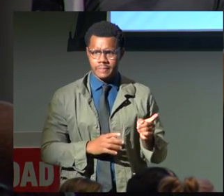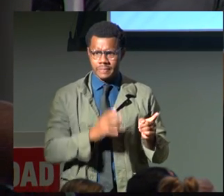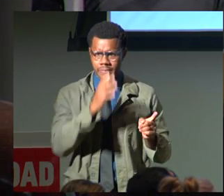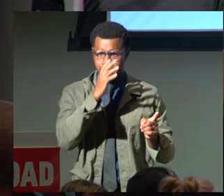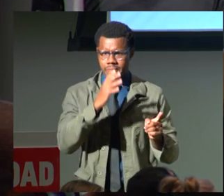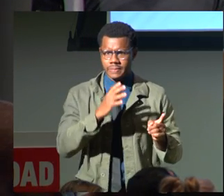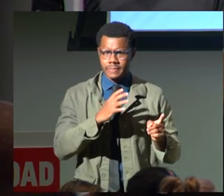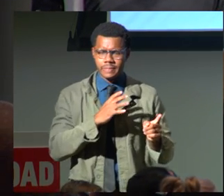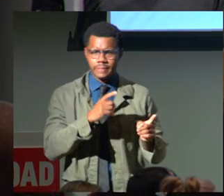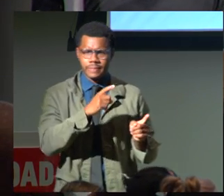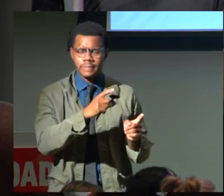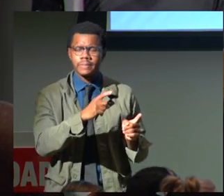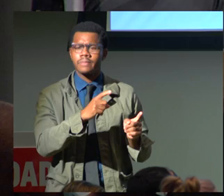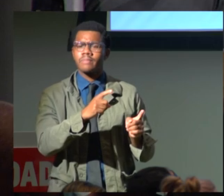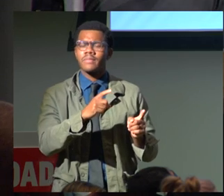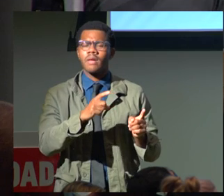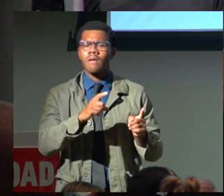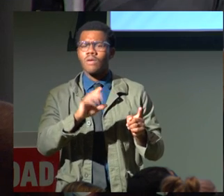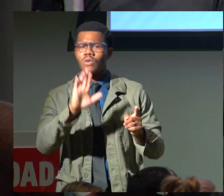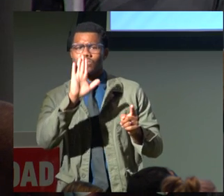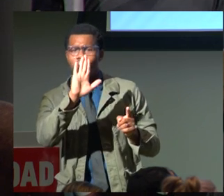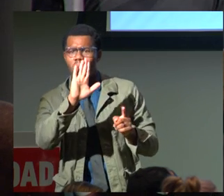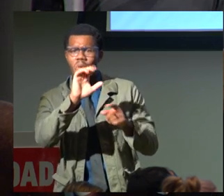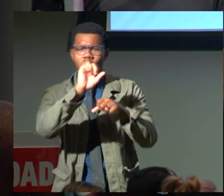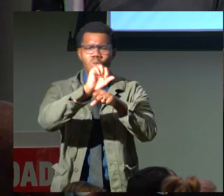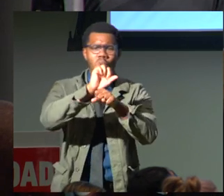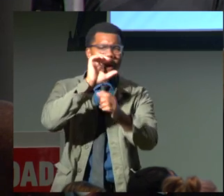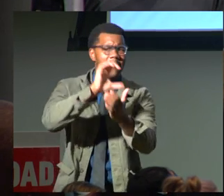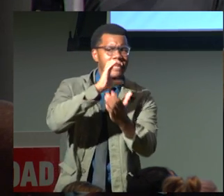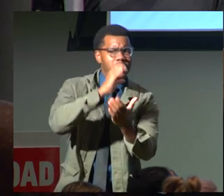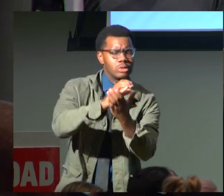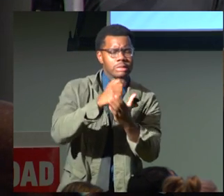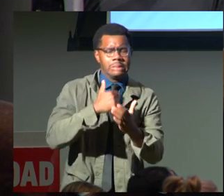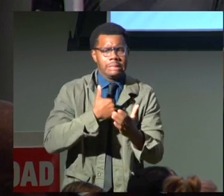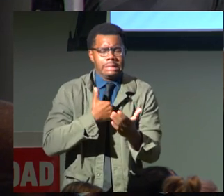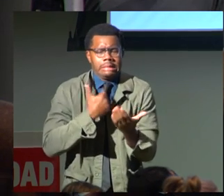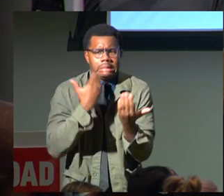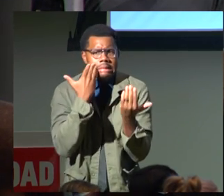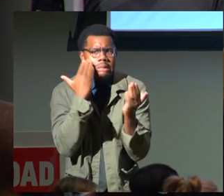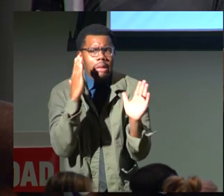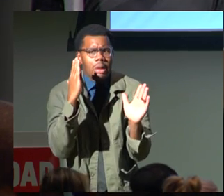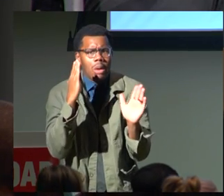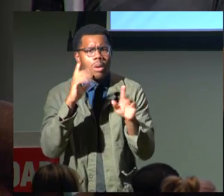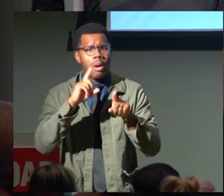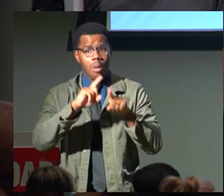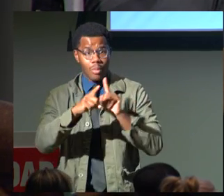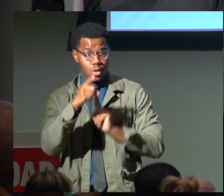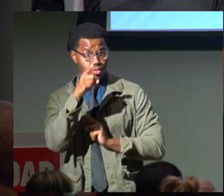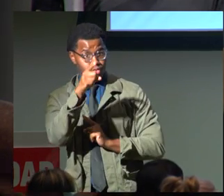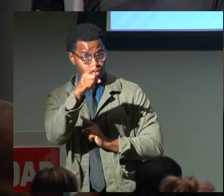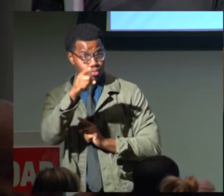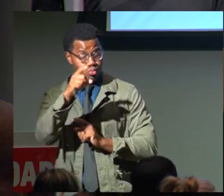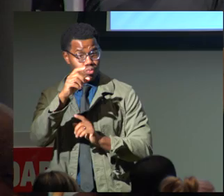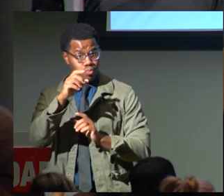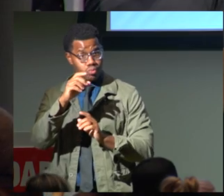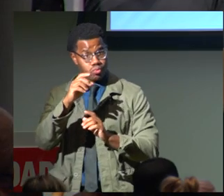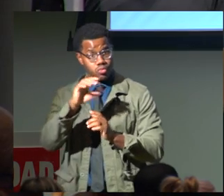I'm not terribly familiar with your work, but have you ever done a portrait of Donna? And